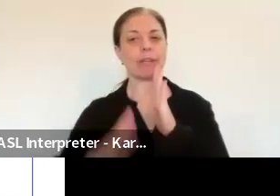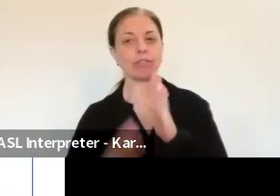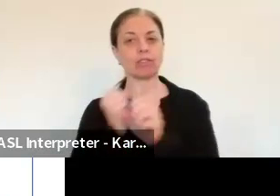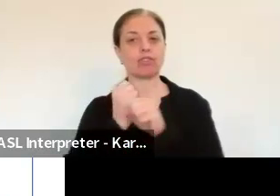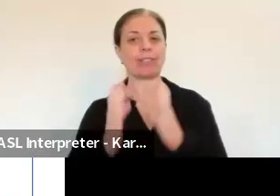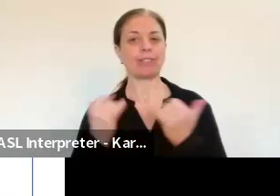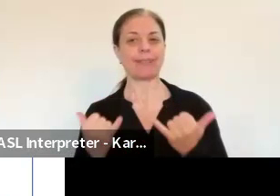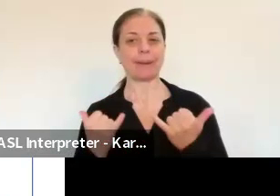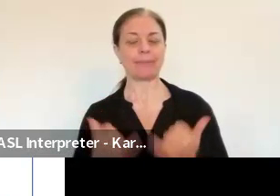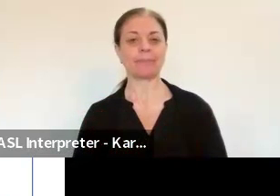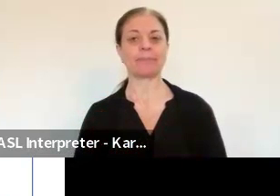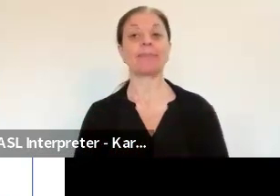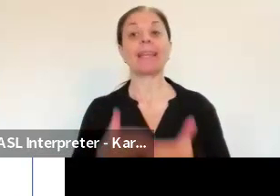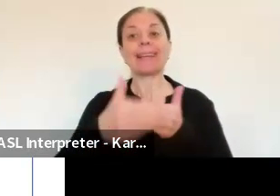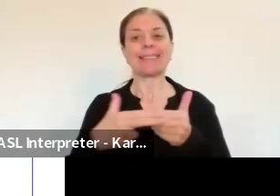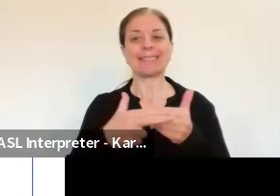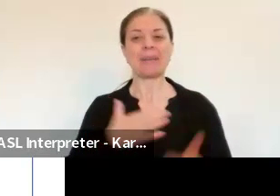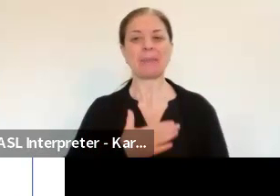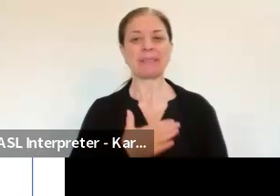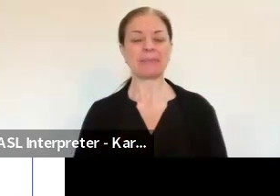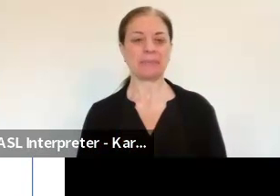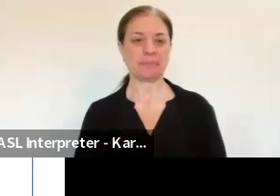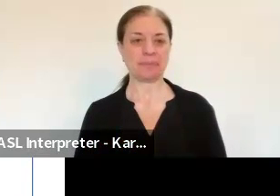today. Next slide, please.